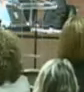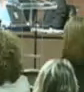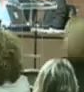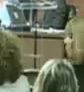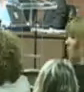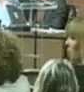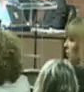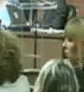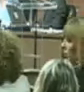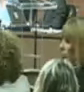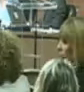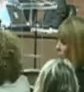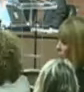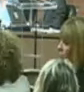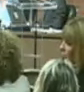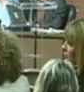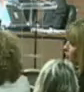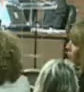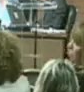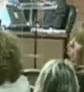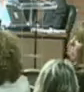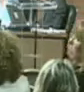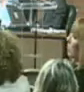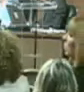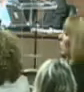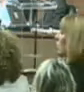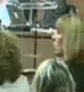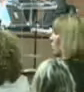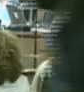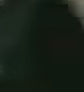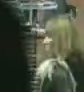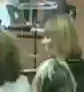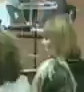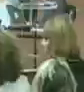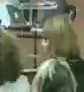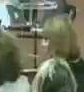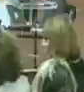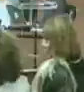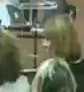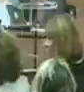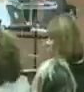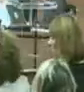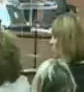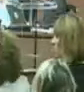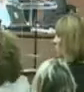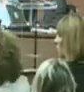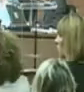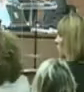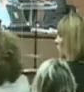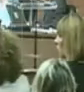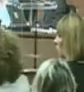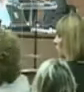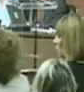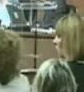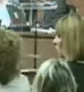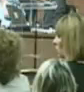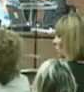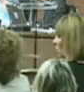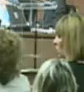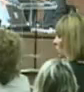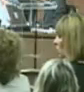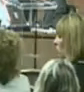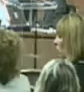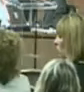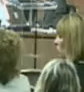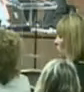in the South Jefferson Neighborhood Place backpack distribution program.